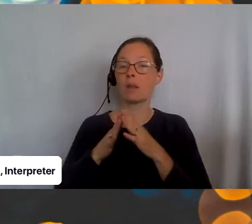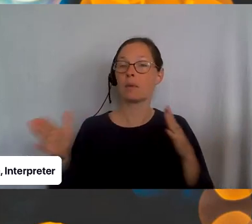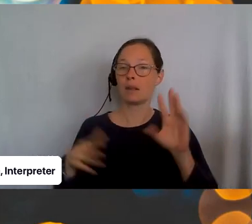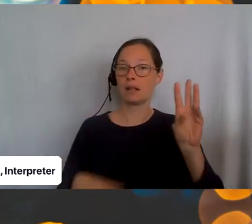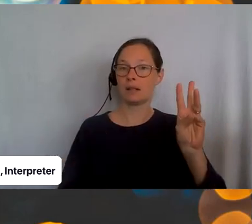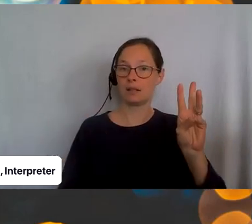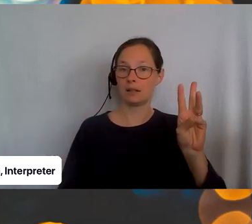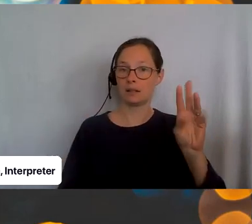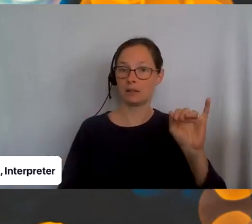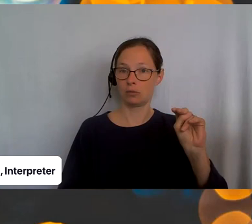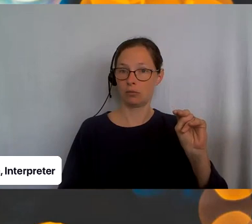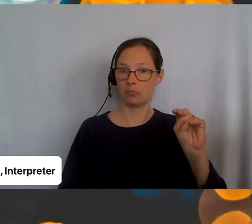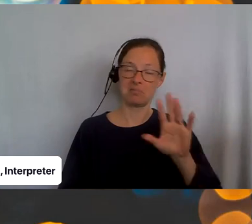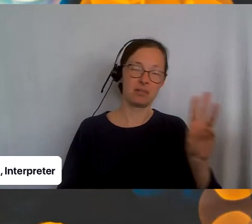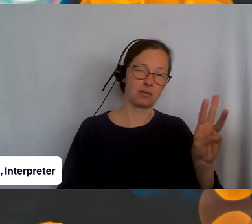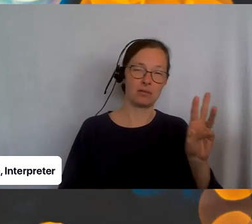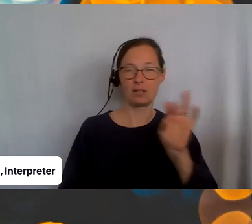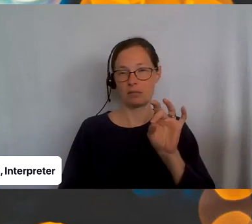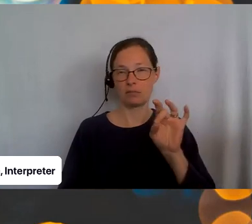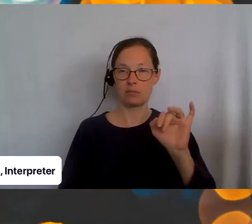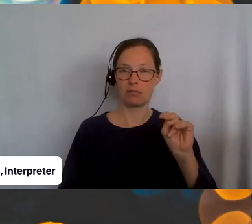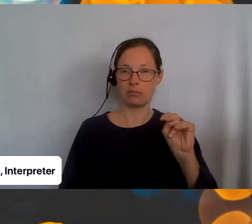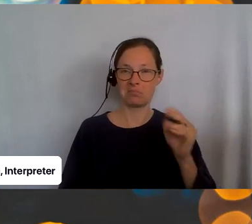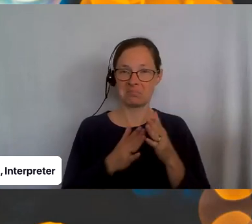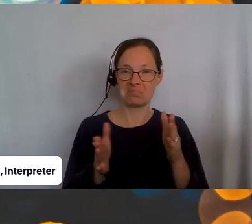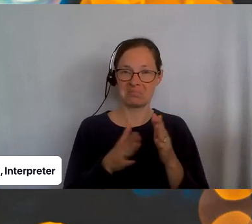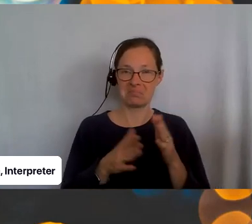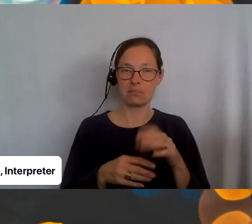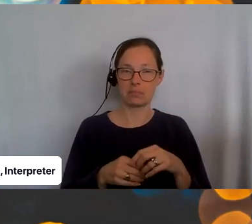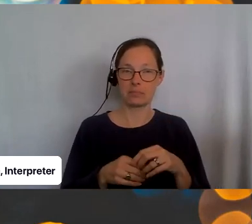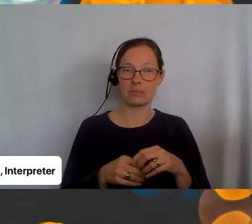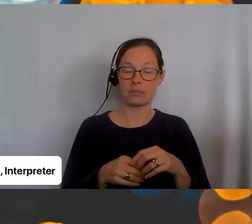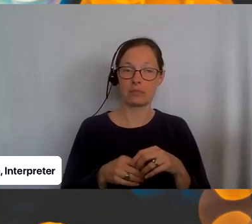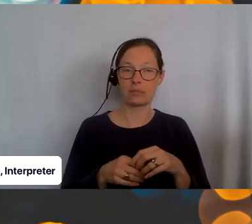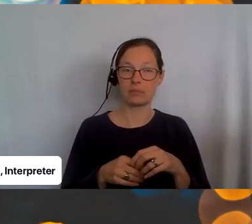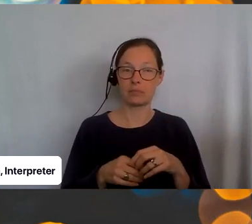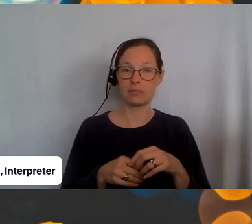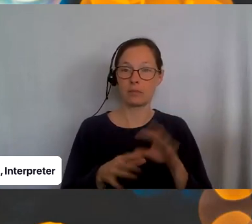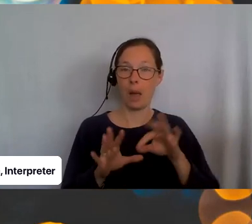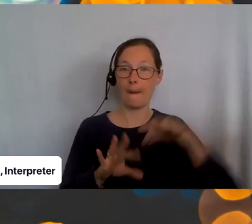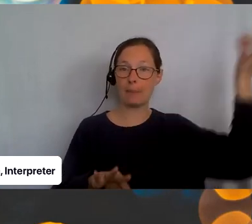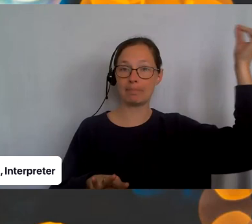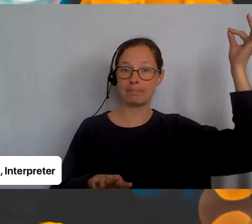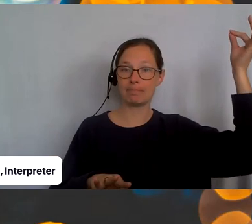away, 6 to 8 inches, and you're going to pull